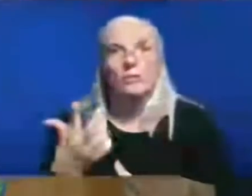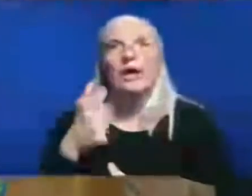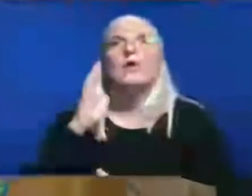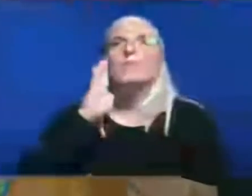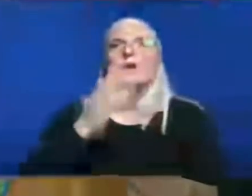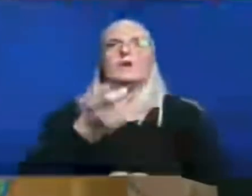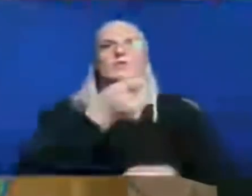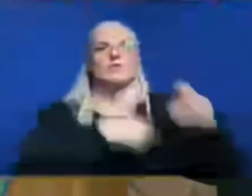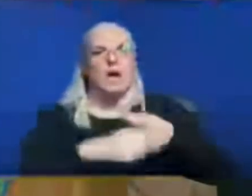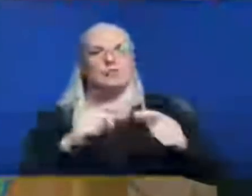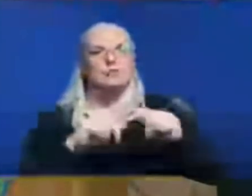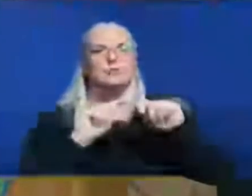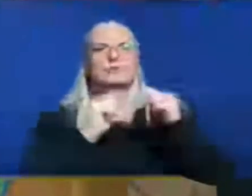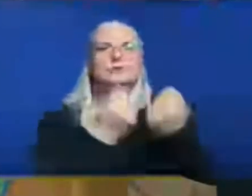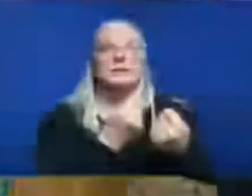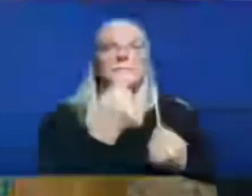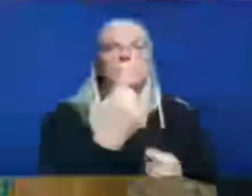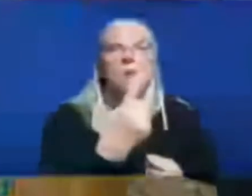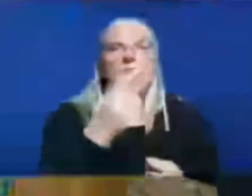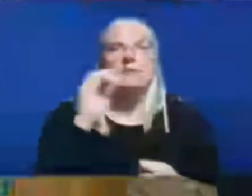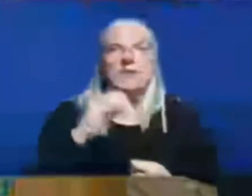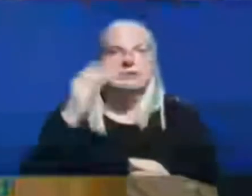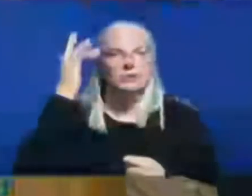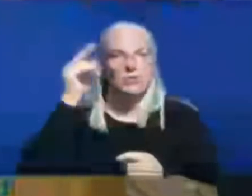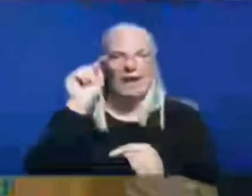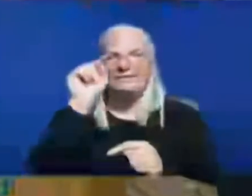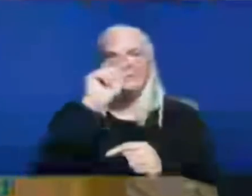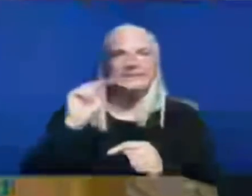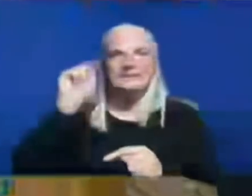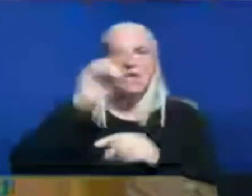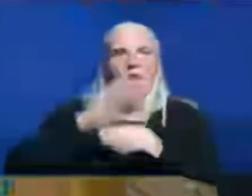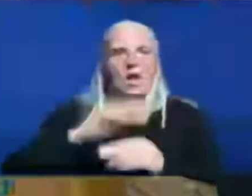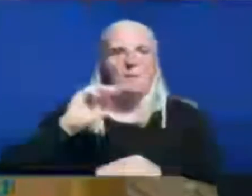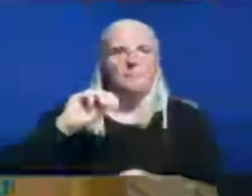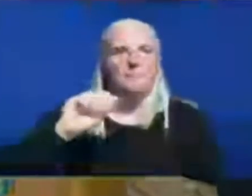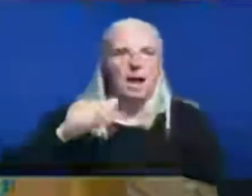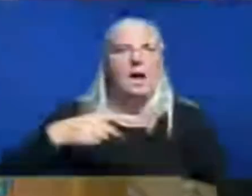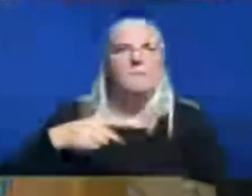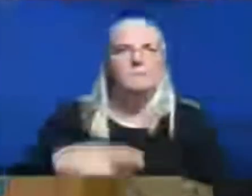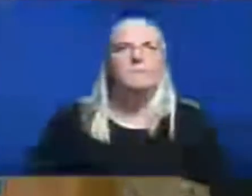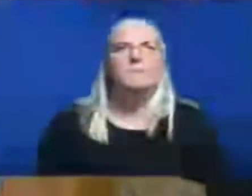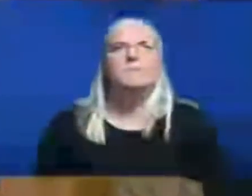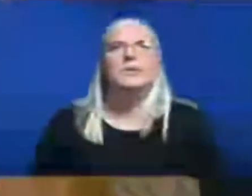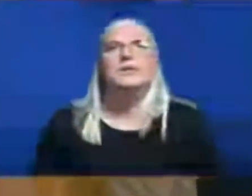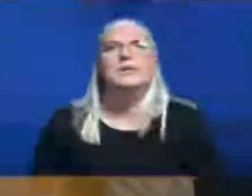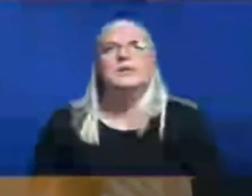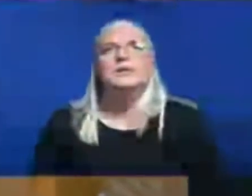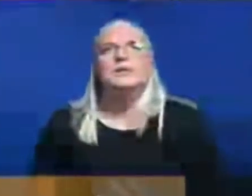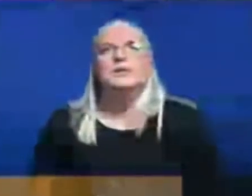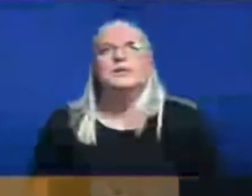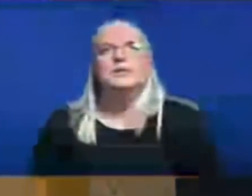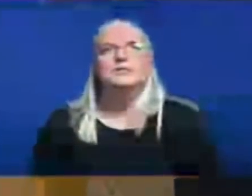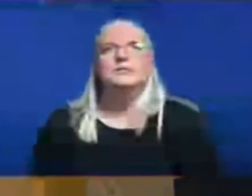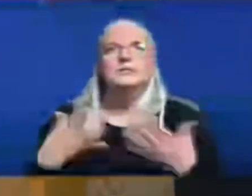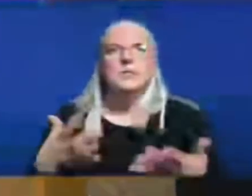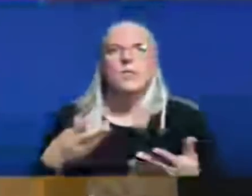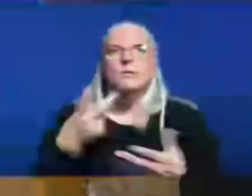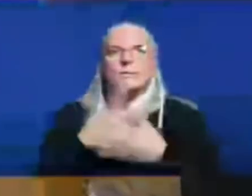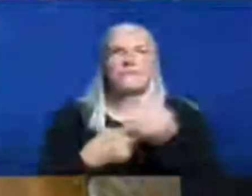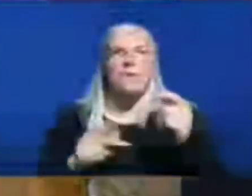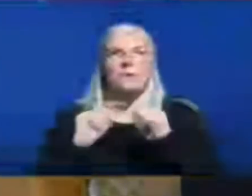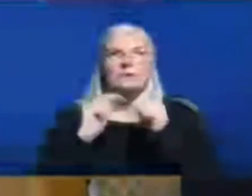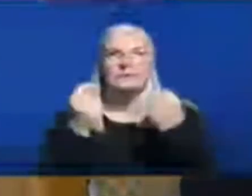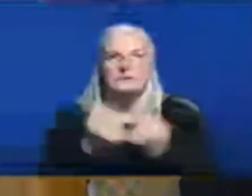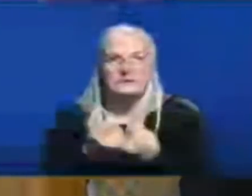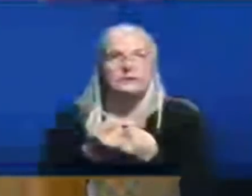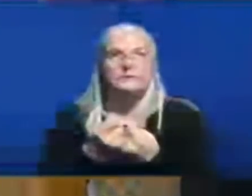Cal Fire Team 1, Great Basin Team 1 down here. But they're both, and we're treating this just like one big